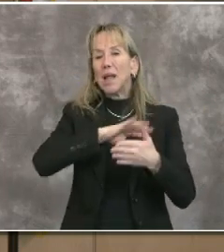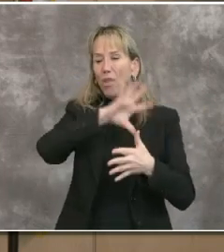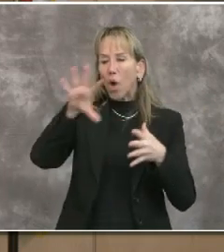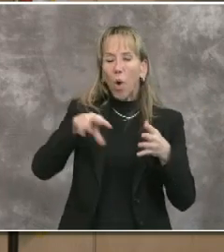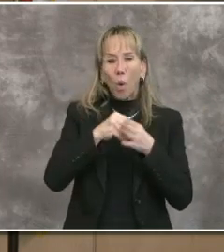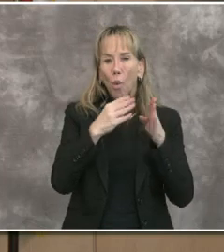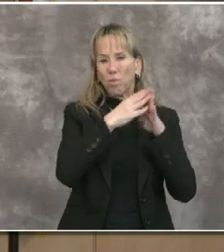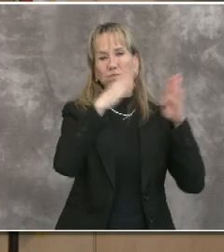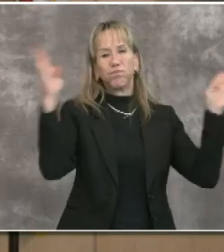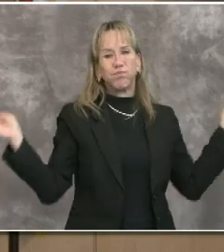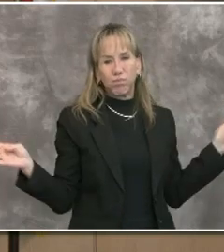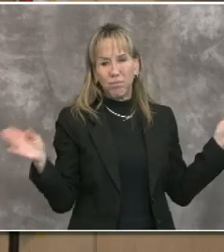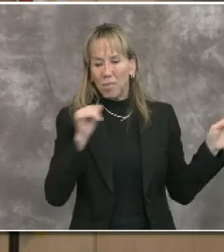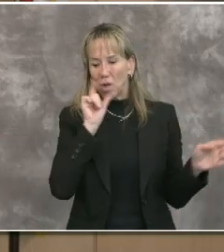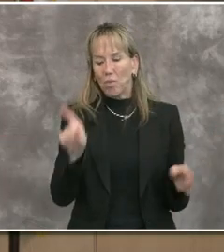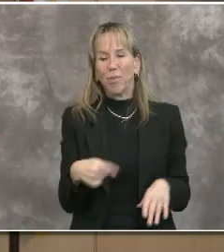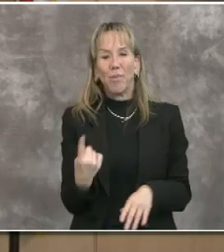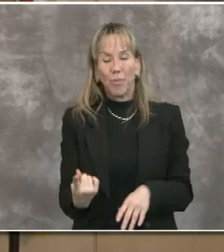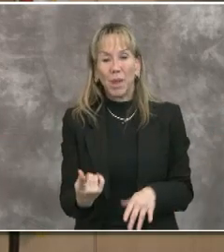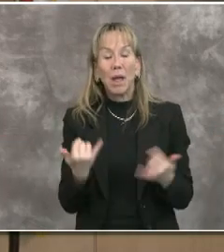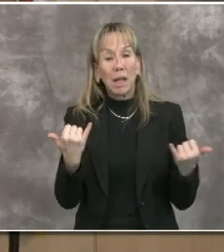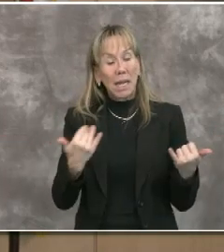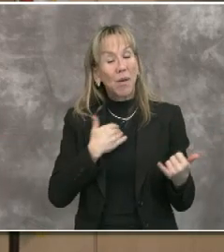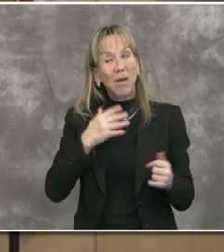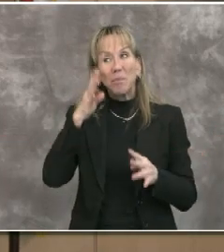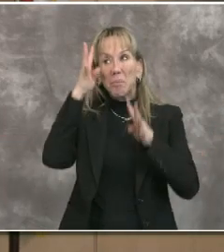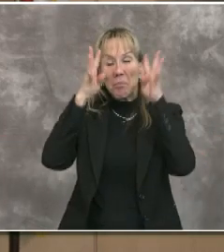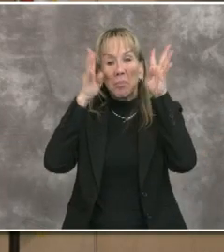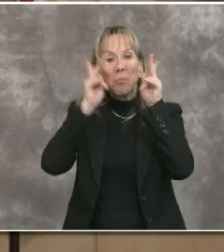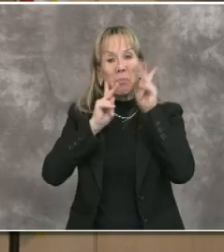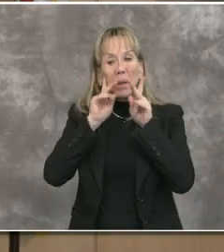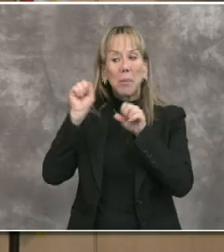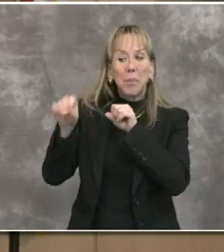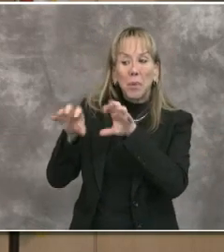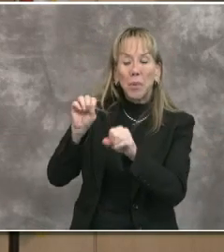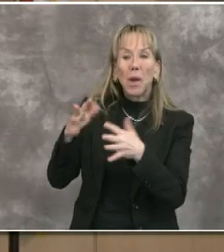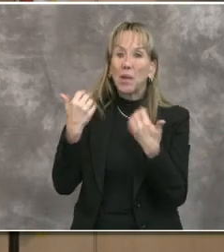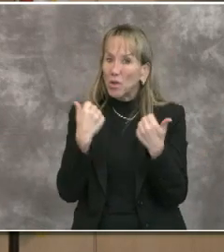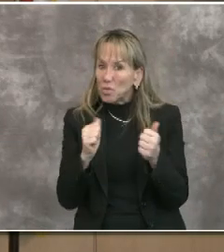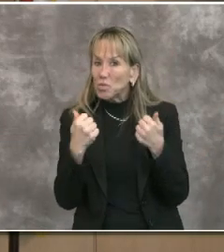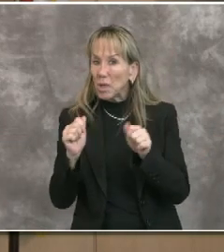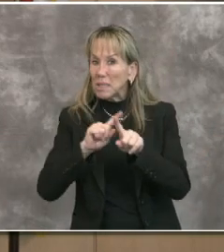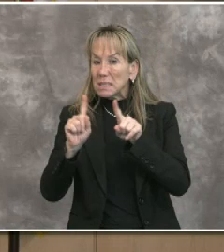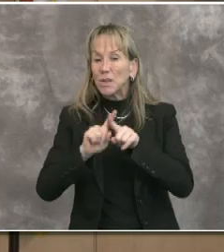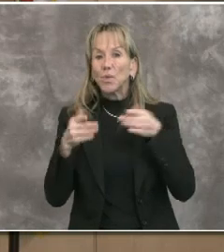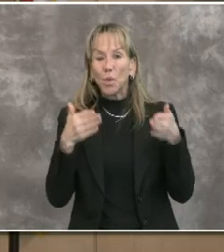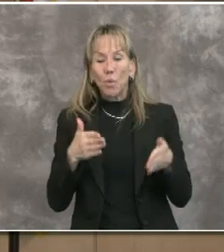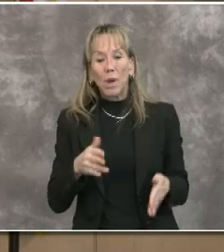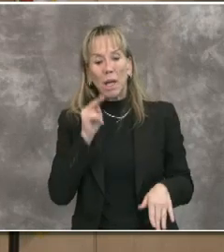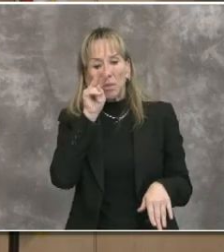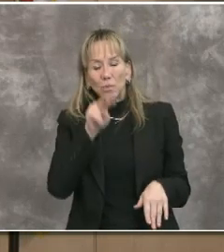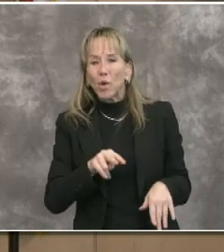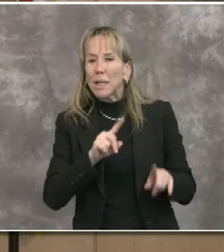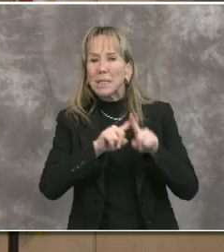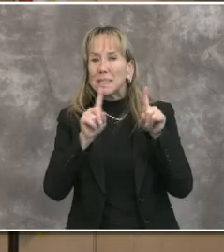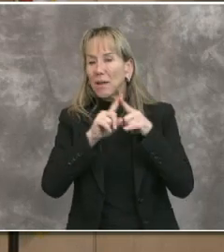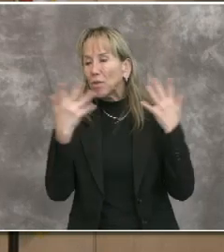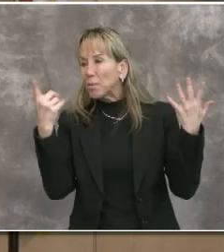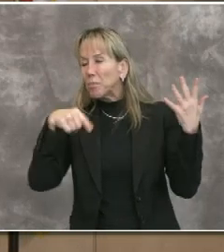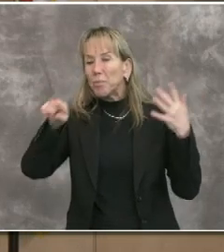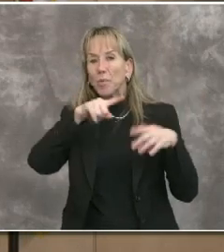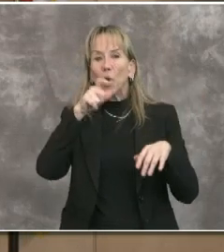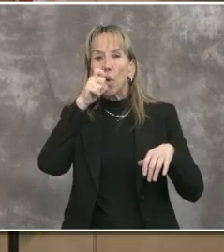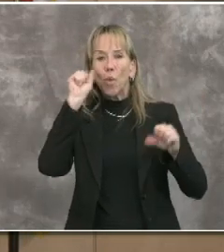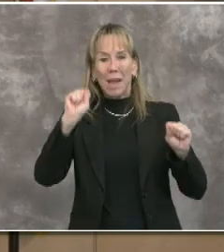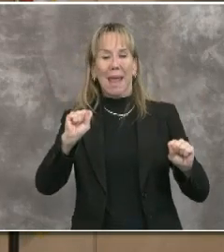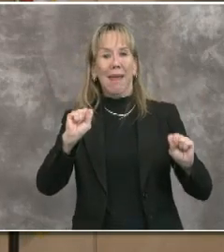system. And there are some innovative approaches that are being tried, looking at different types of providers, perhaps, who can